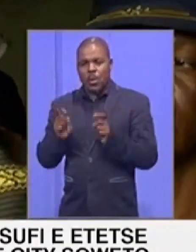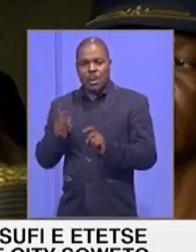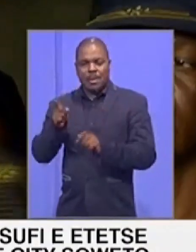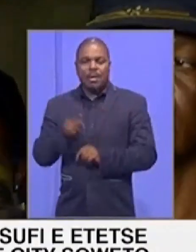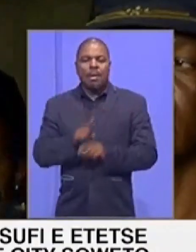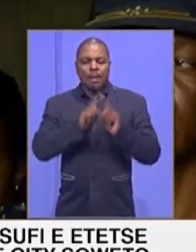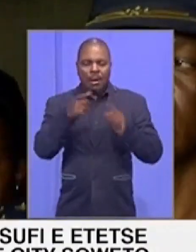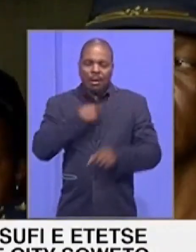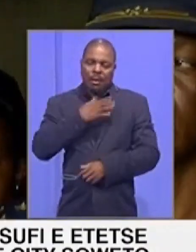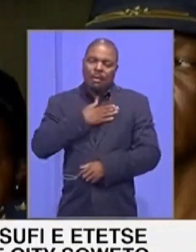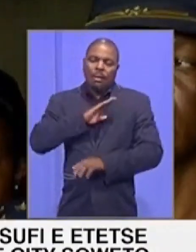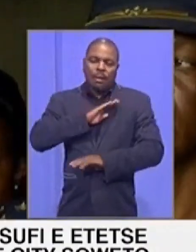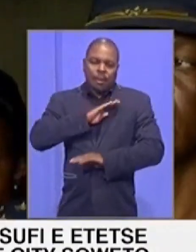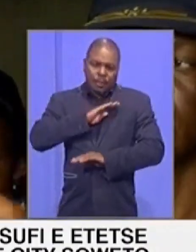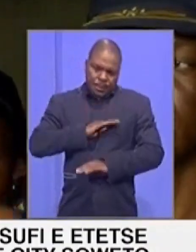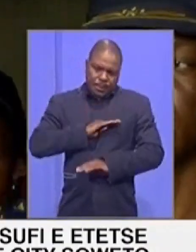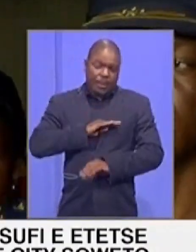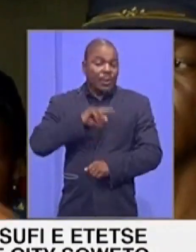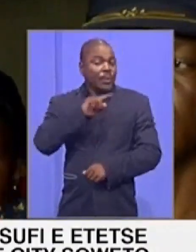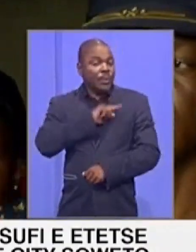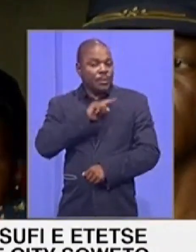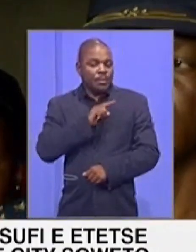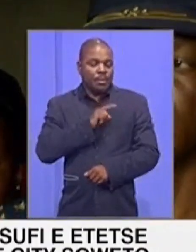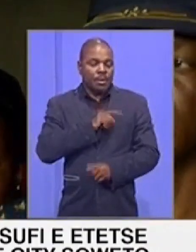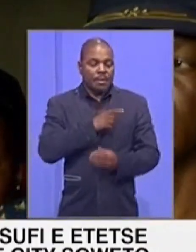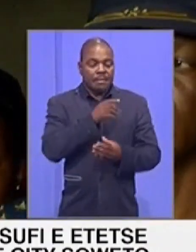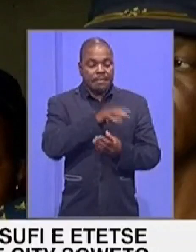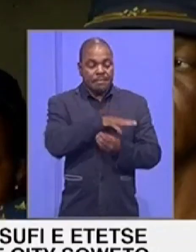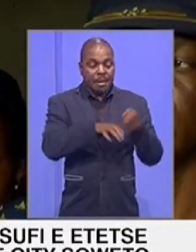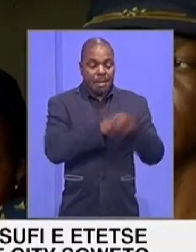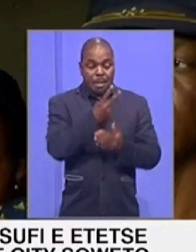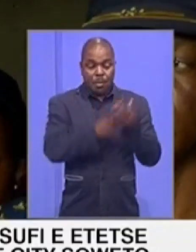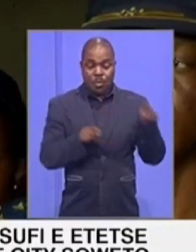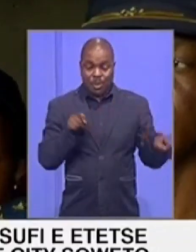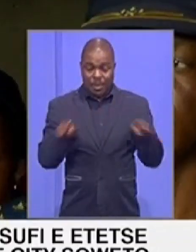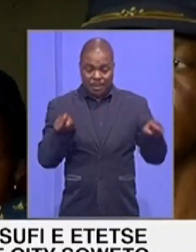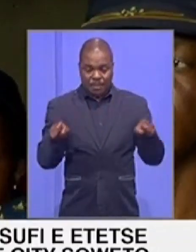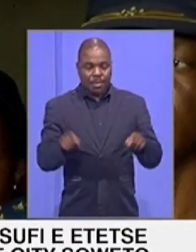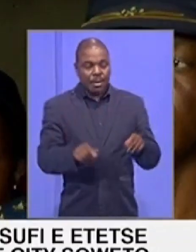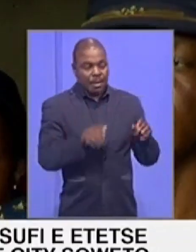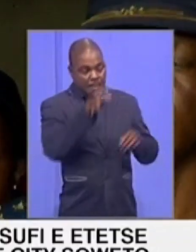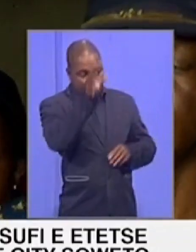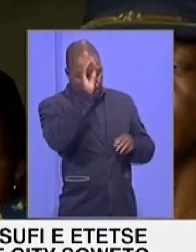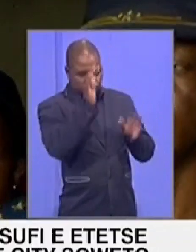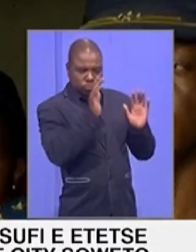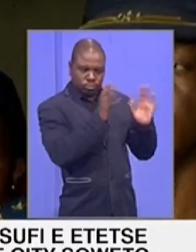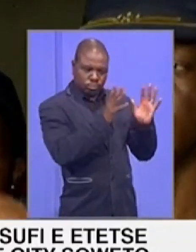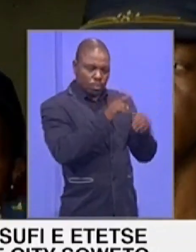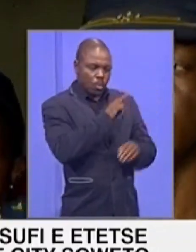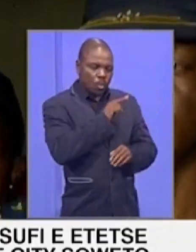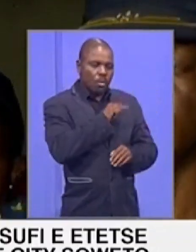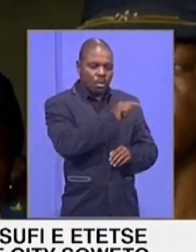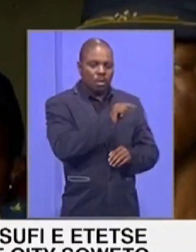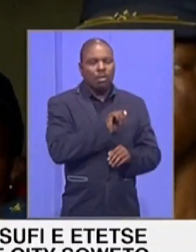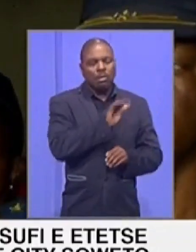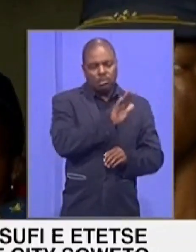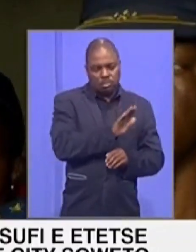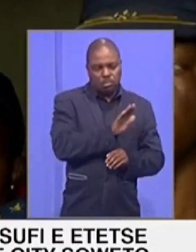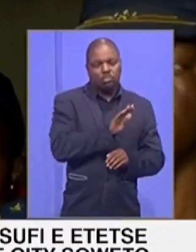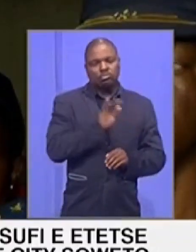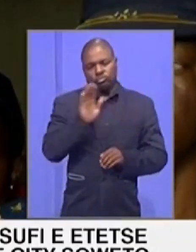me that both families praised the police for being sympathetic, for being there